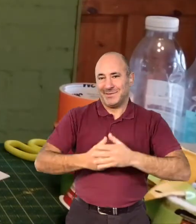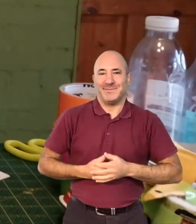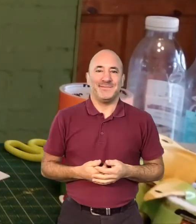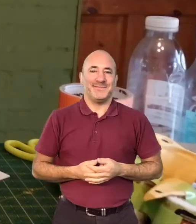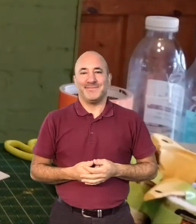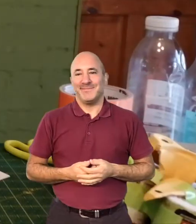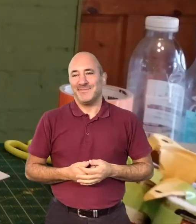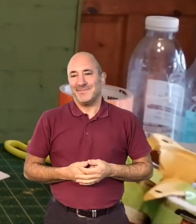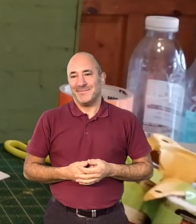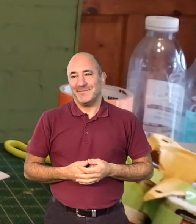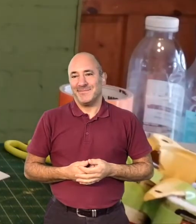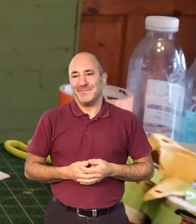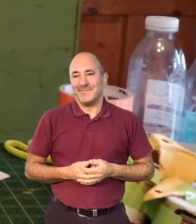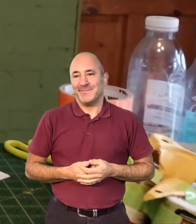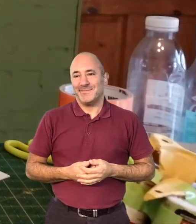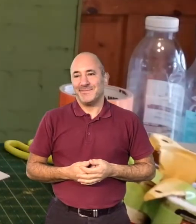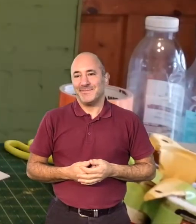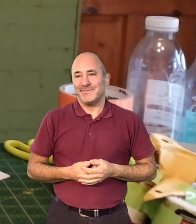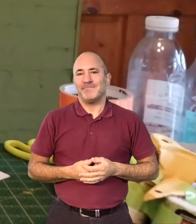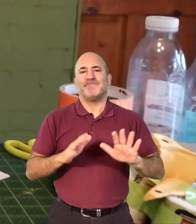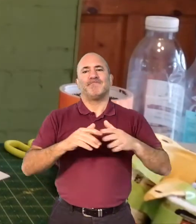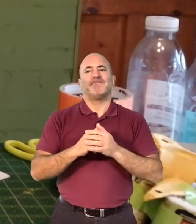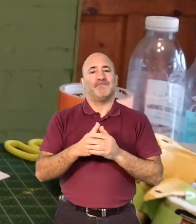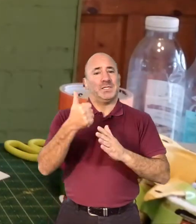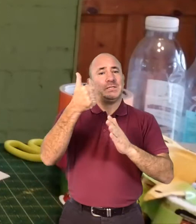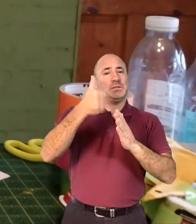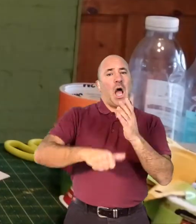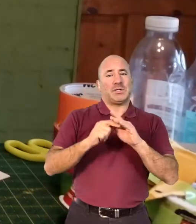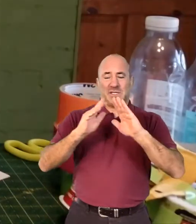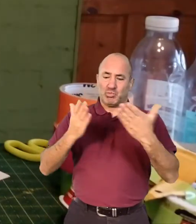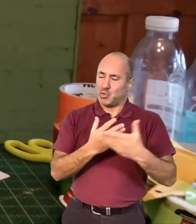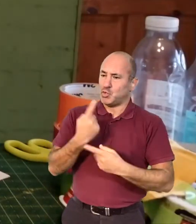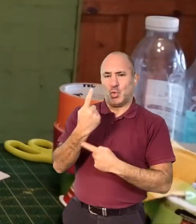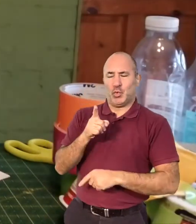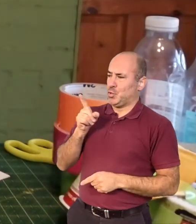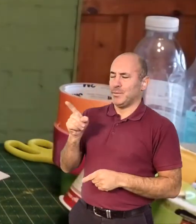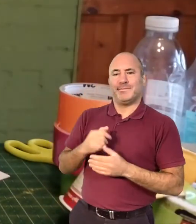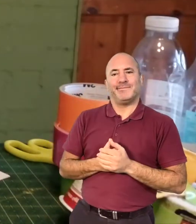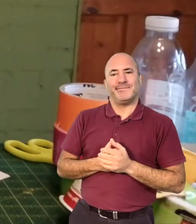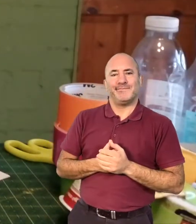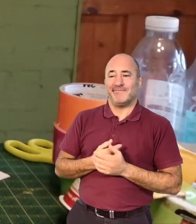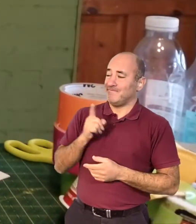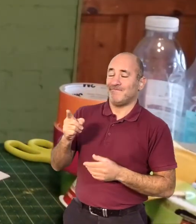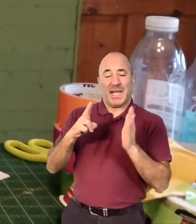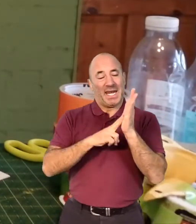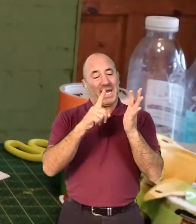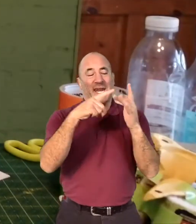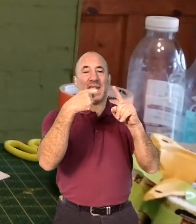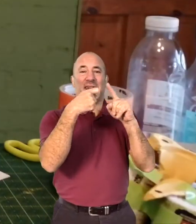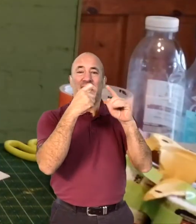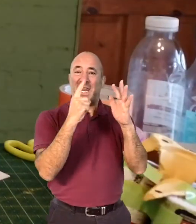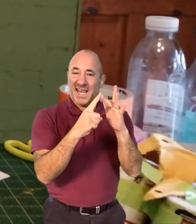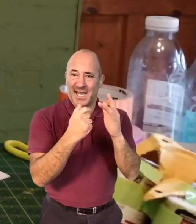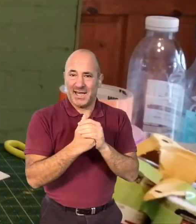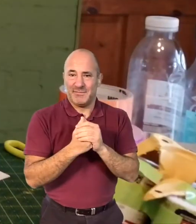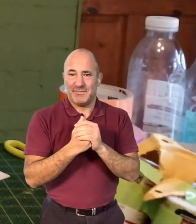from recycled materials. So, I'll start by introducing myself. I am Nikki.